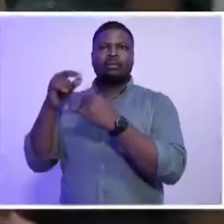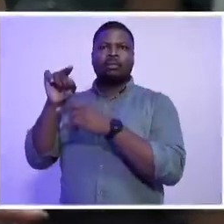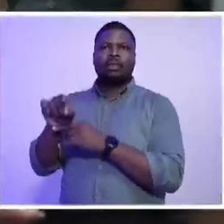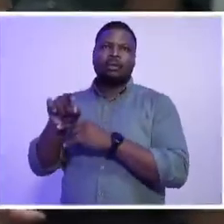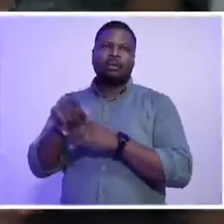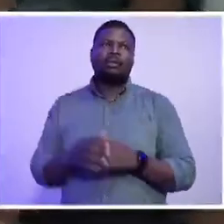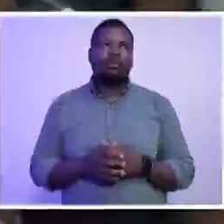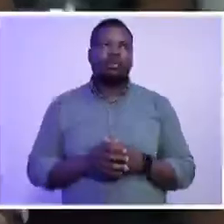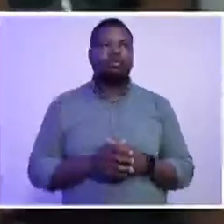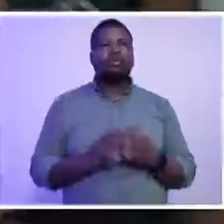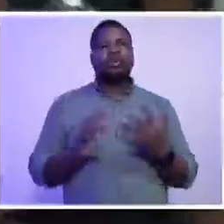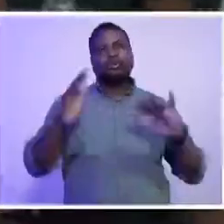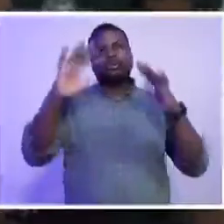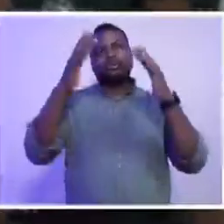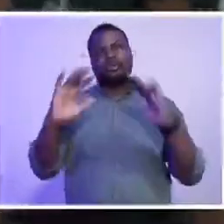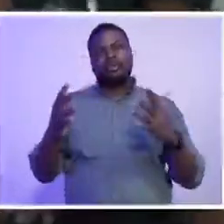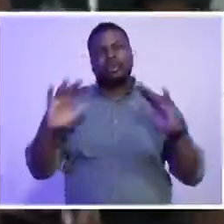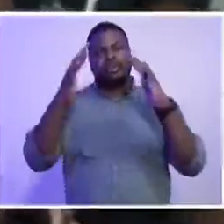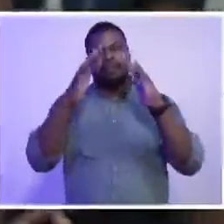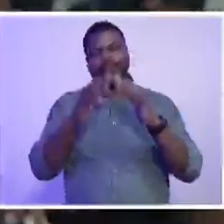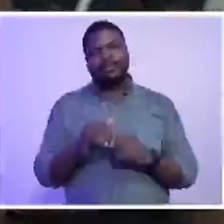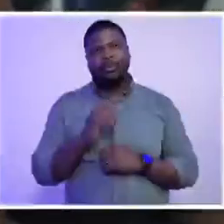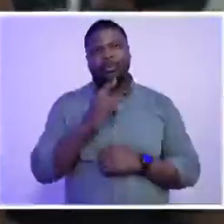It's okay to clap.